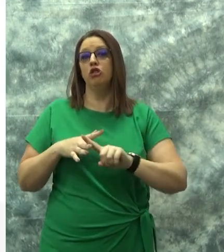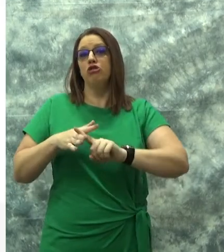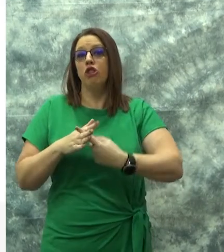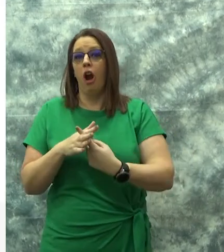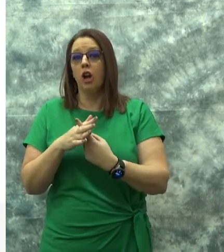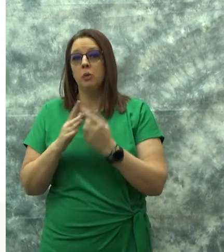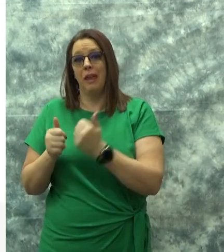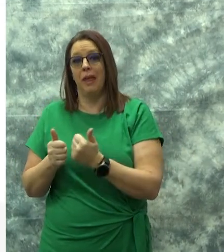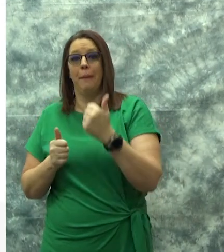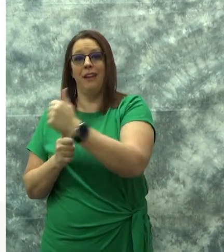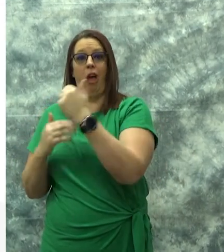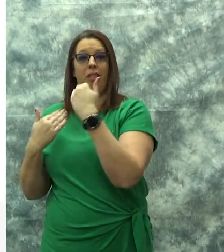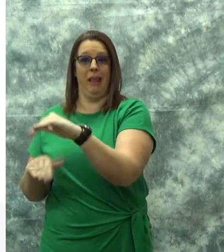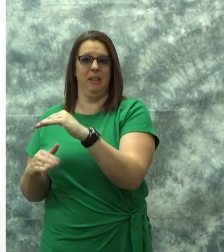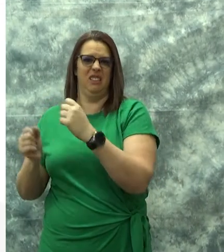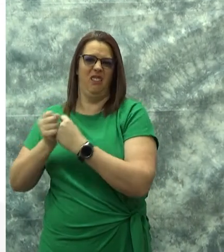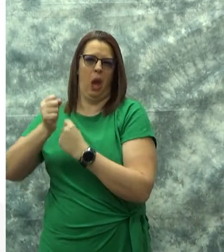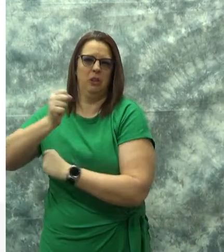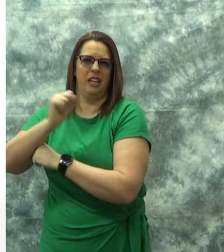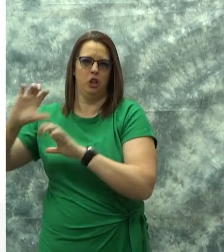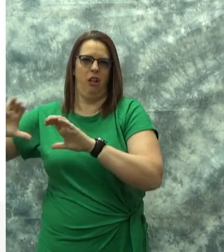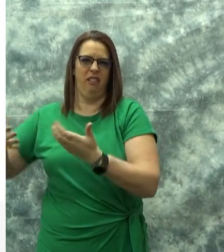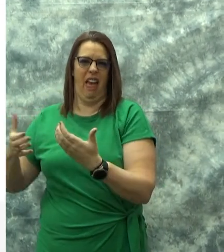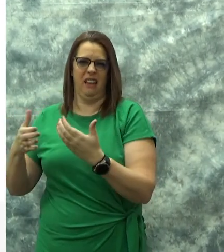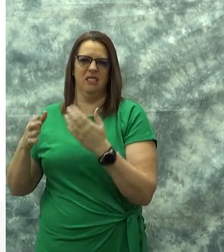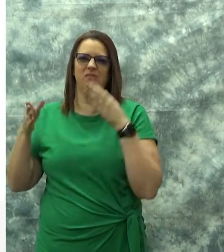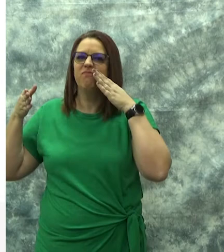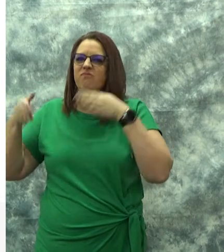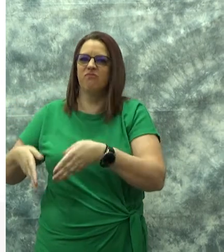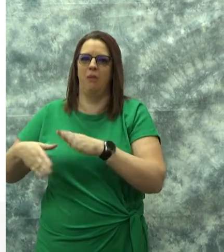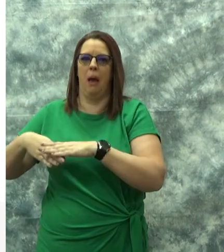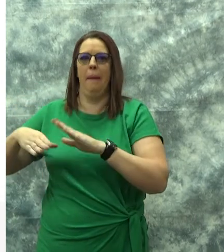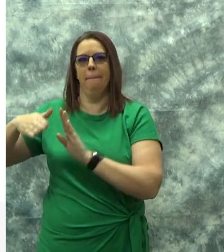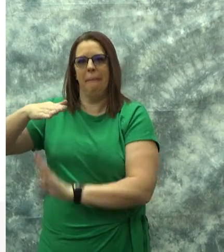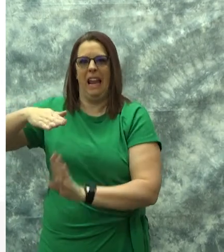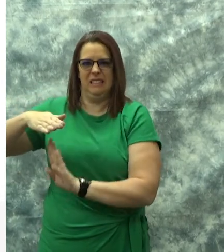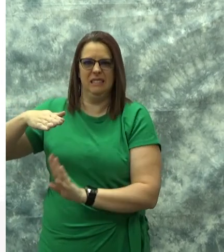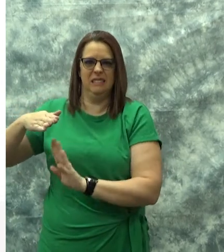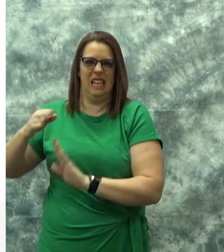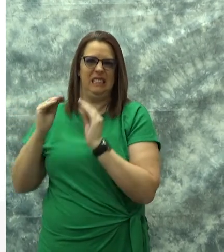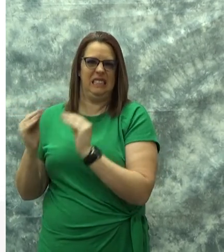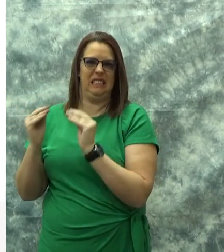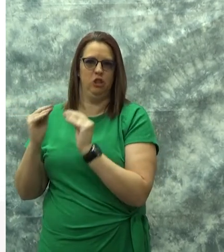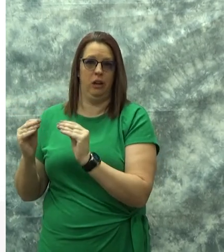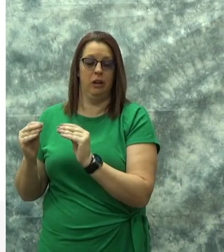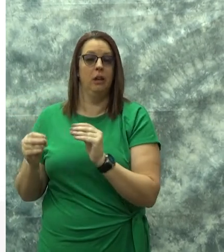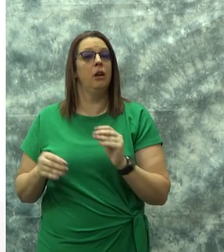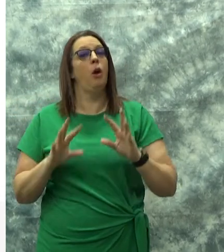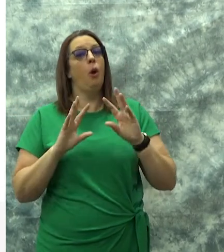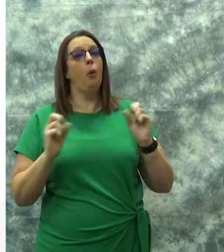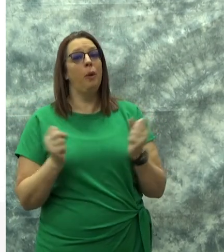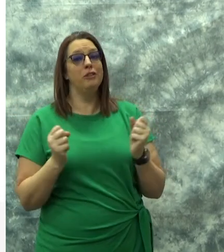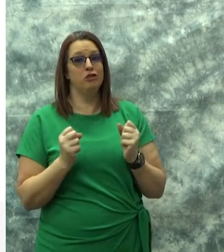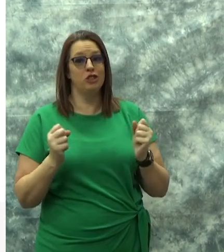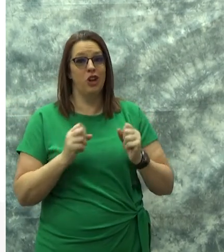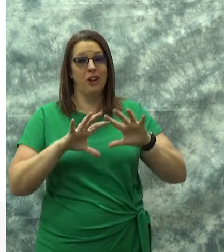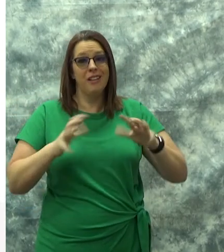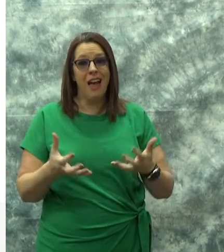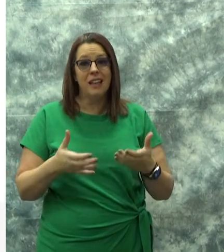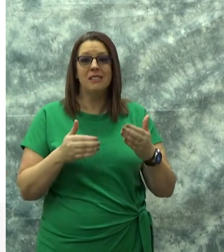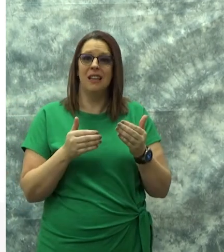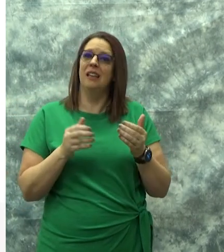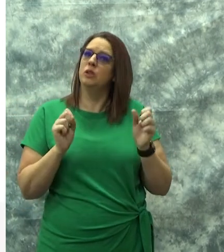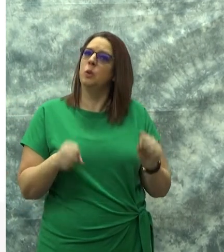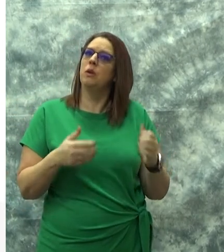with Beyond Limits, our foundational class that focuses on the basic principles of our teaching. Our winter classes offer a wealth of knowledge to further